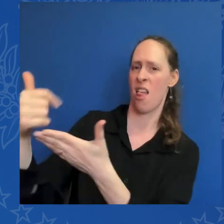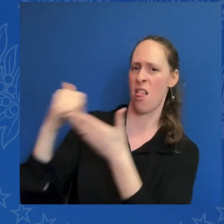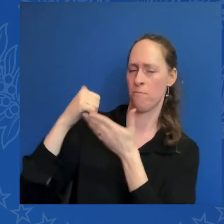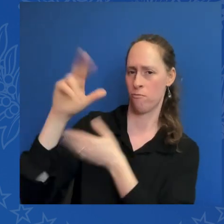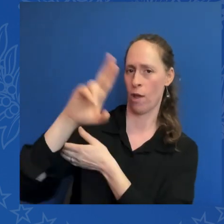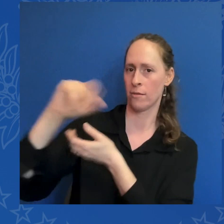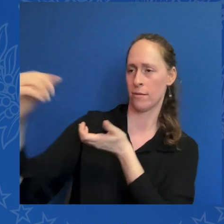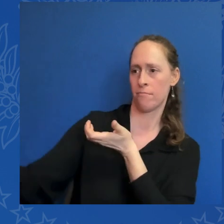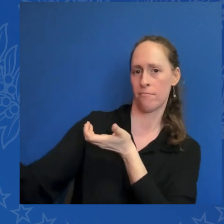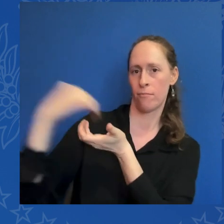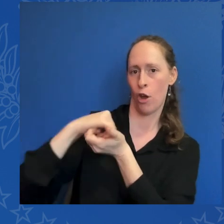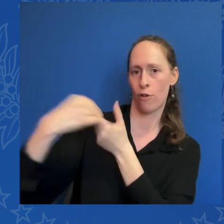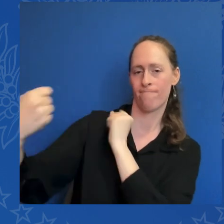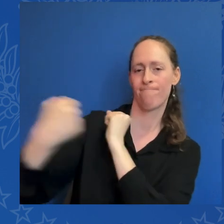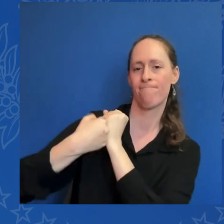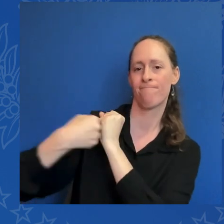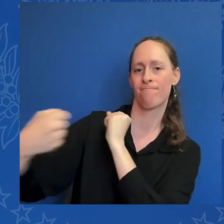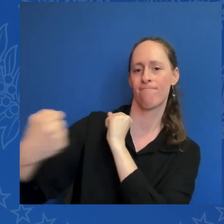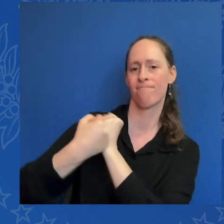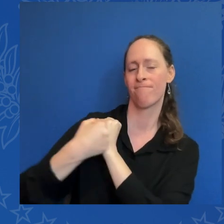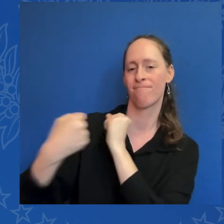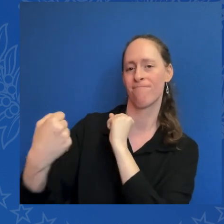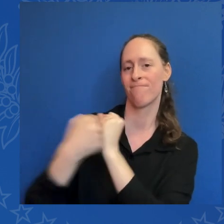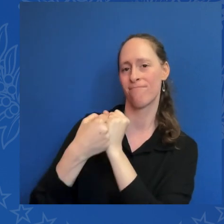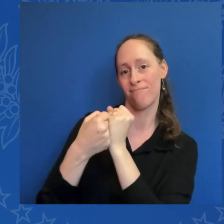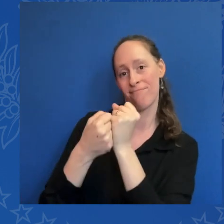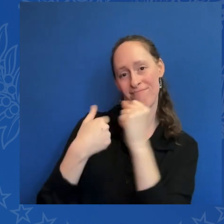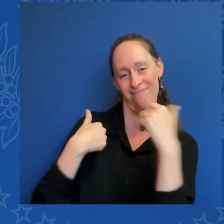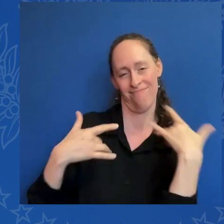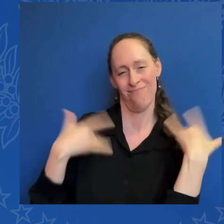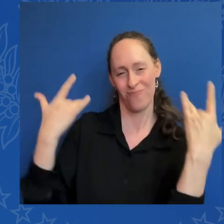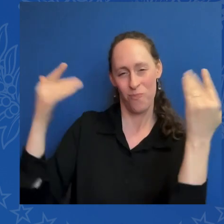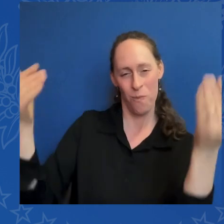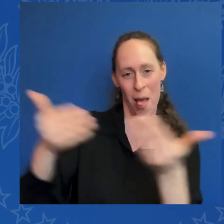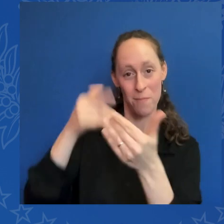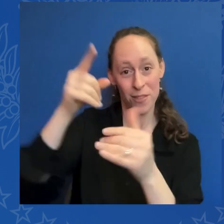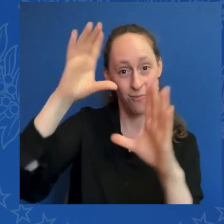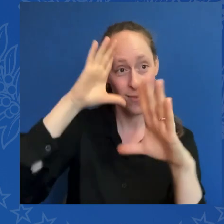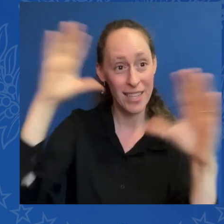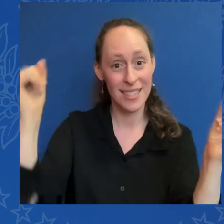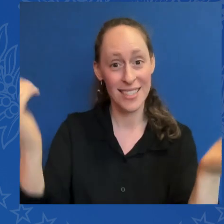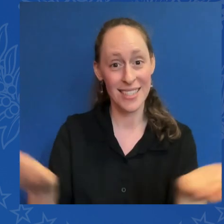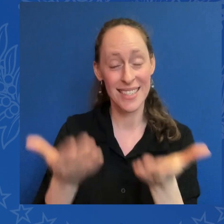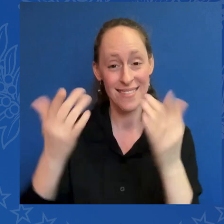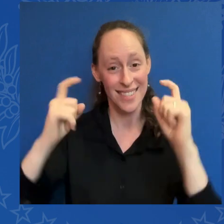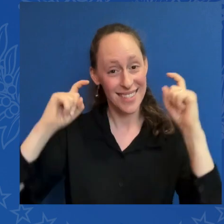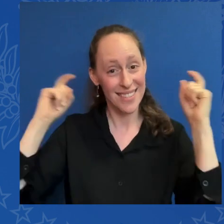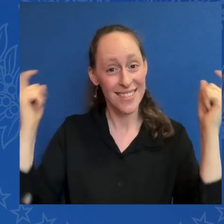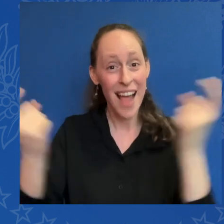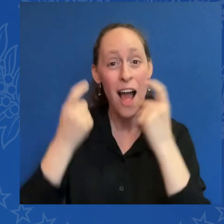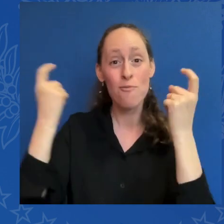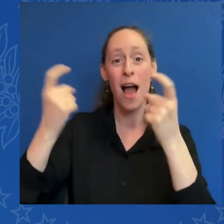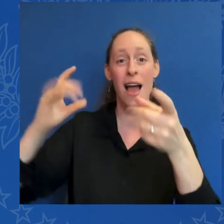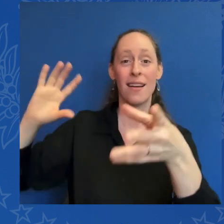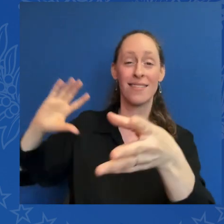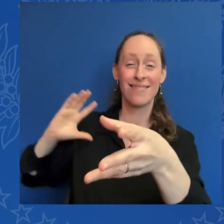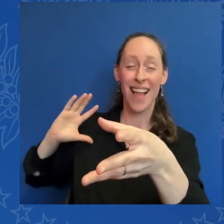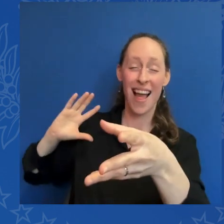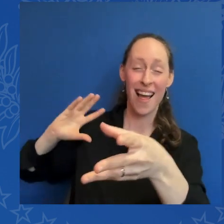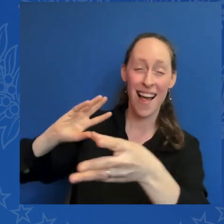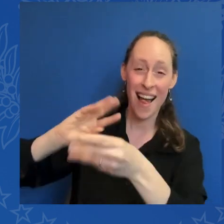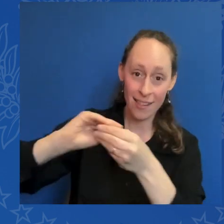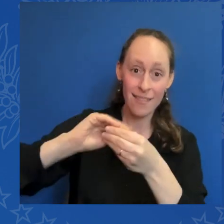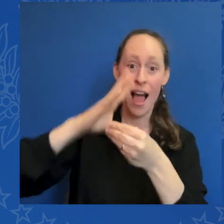achieved and to look forward together to the shining possibilities of our future. Welcome home, Mr.